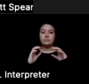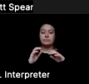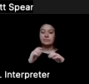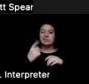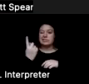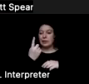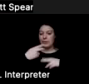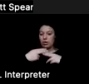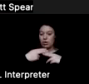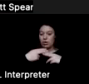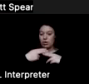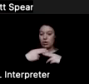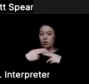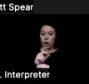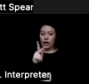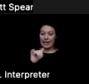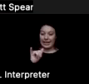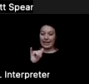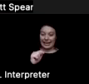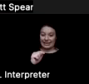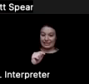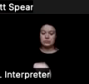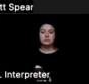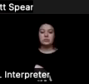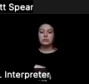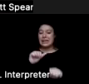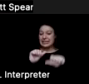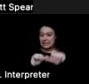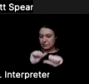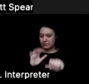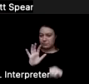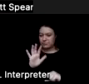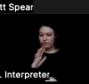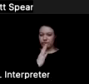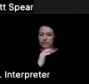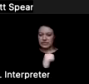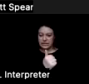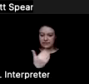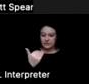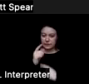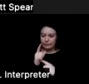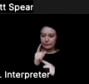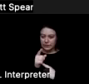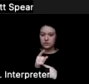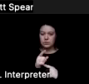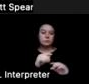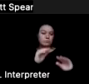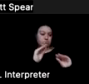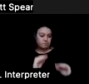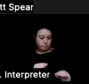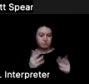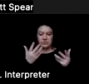20-minute assessment that trainees can do to kind of align their values and their career interests. And then there's a